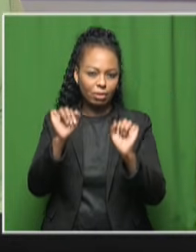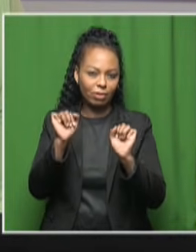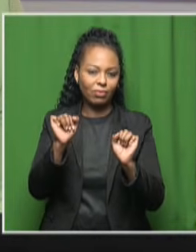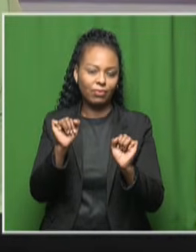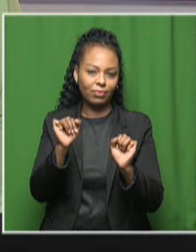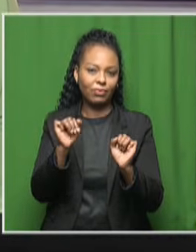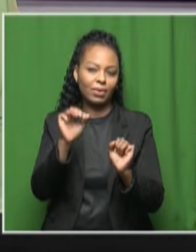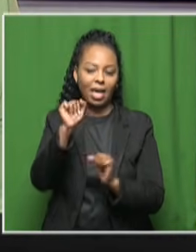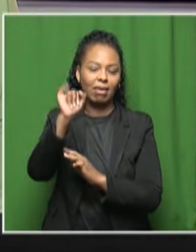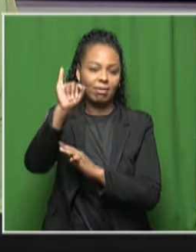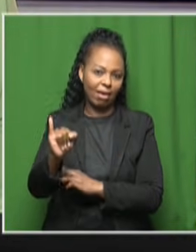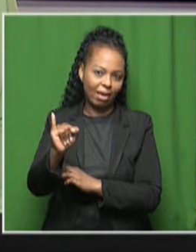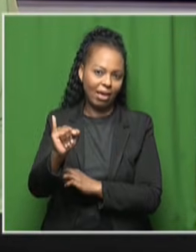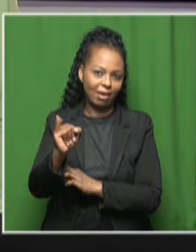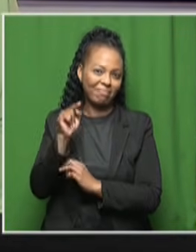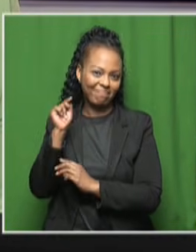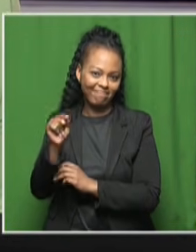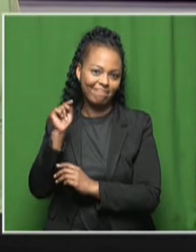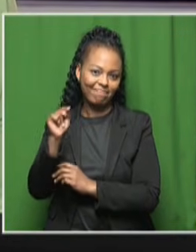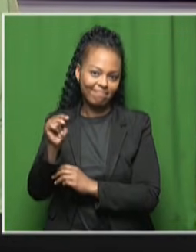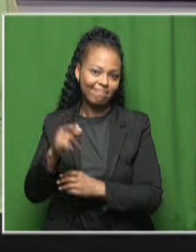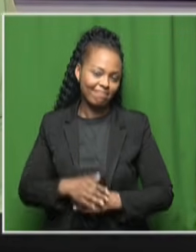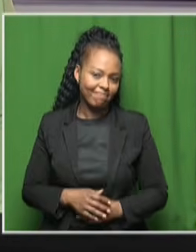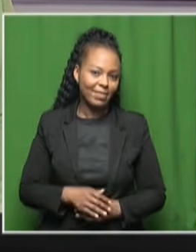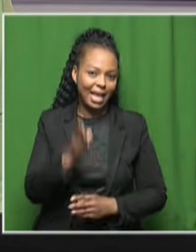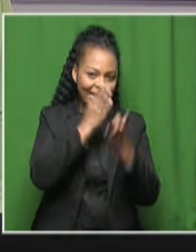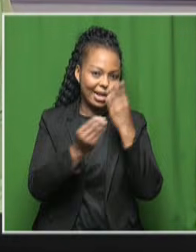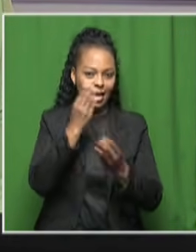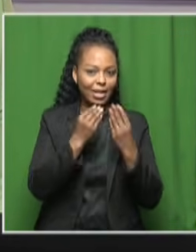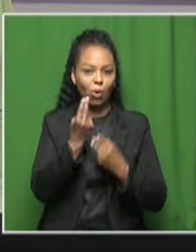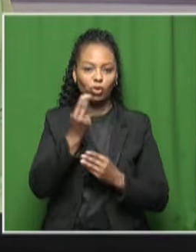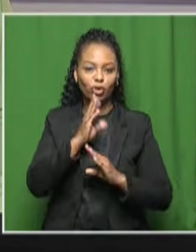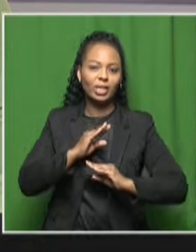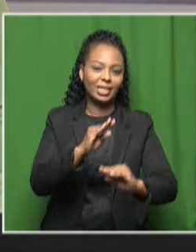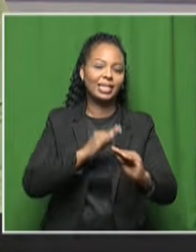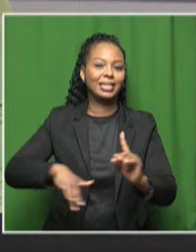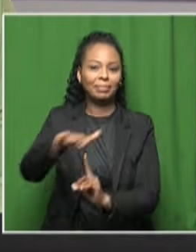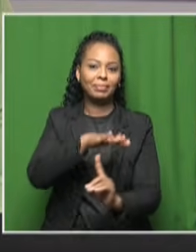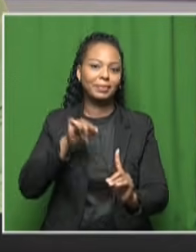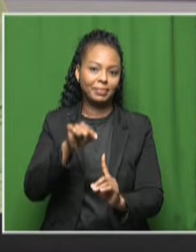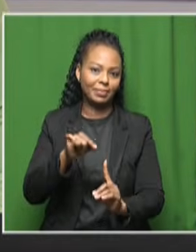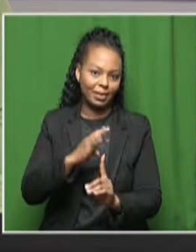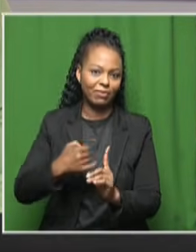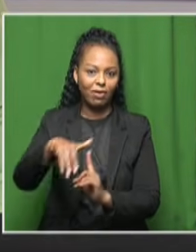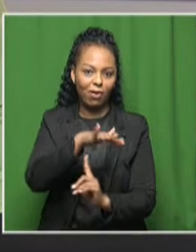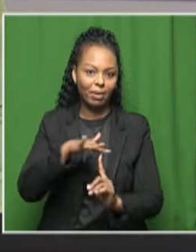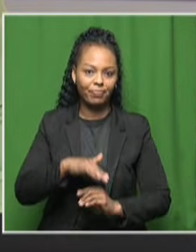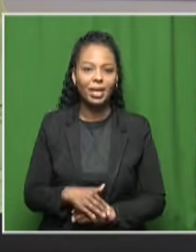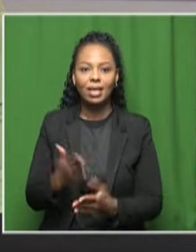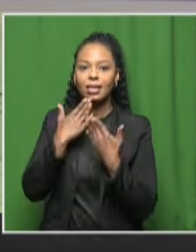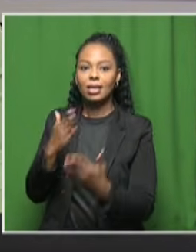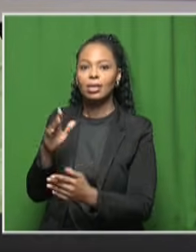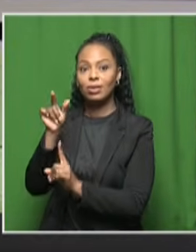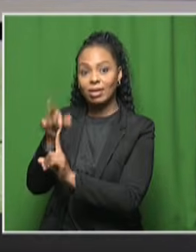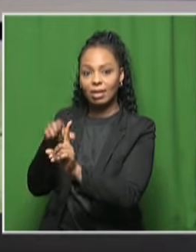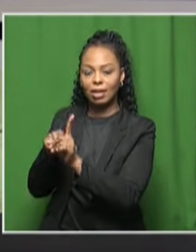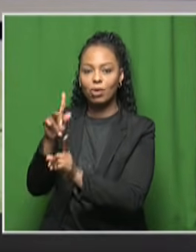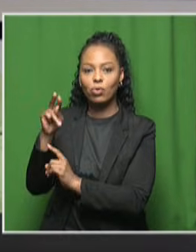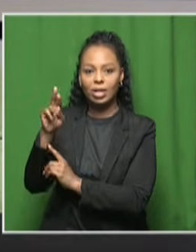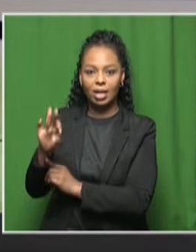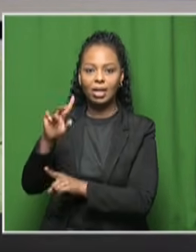entry of artificial intelligence into the learning and teaching space. And thanks to Pauline Kunene, who's Executive Director